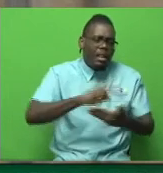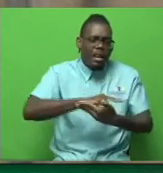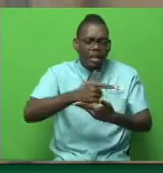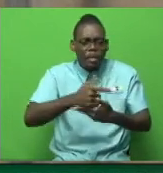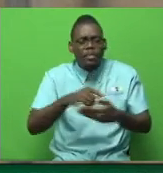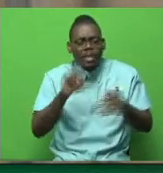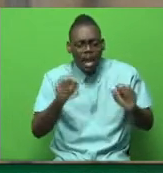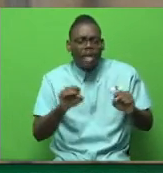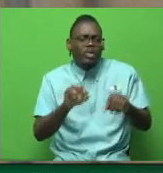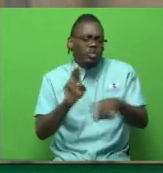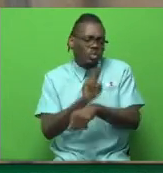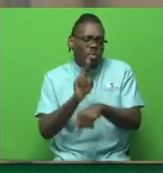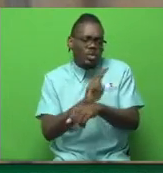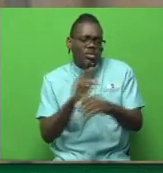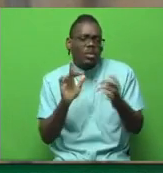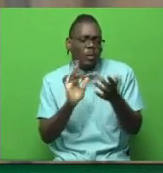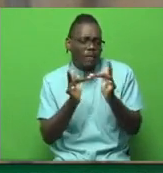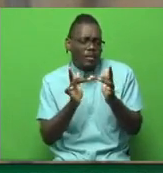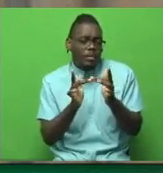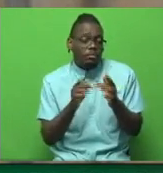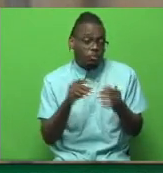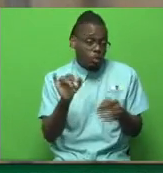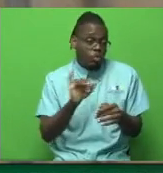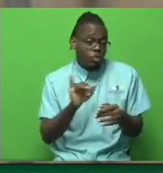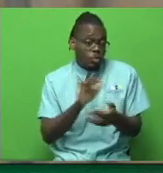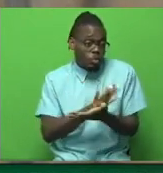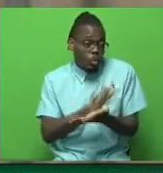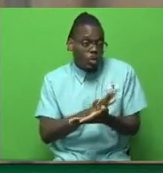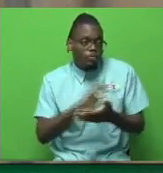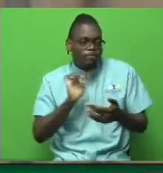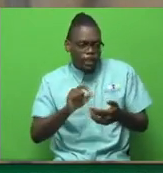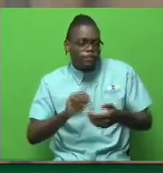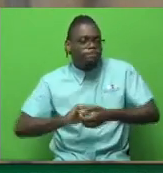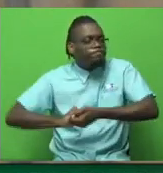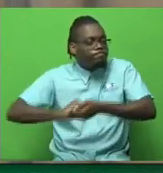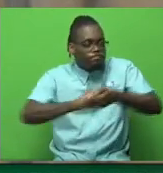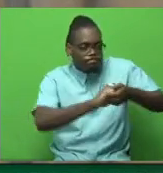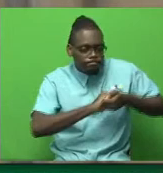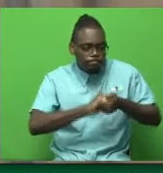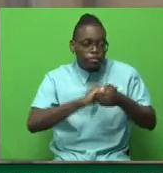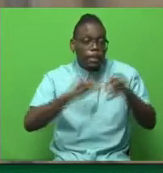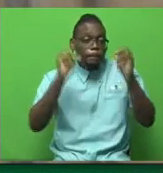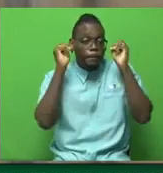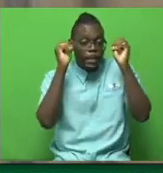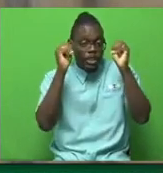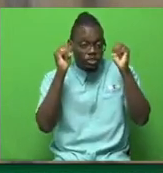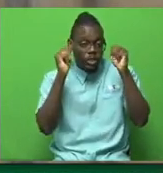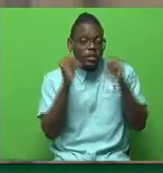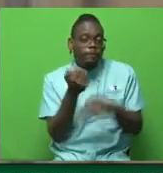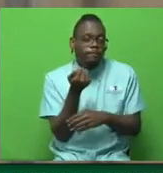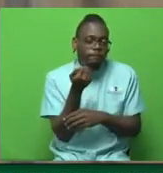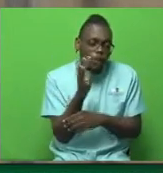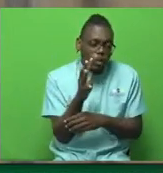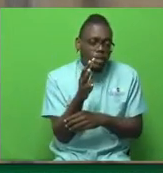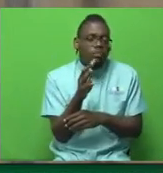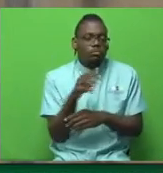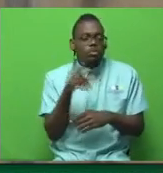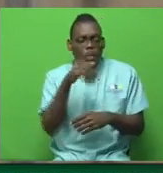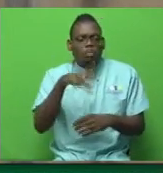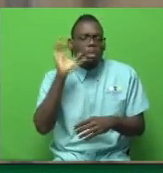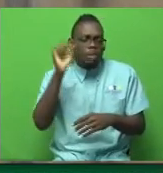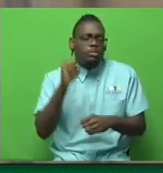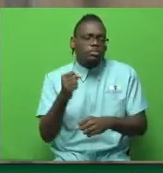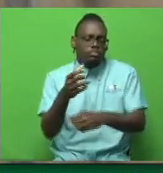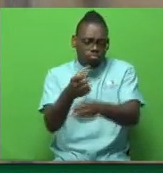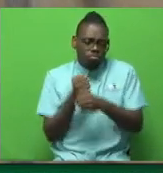Schools through UNICEF of course are part of the ministry 14 schools have received Wi-Fi throughout the entire compounds extending outside of the